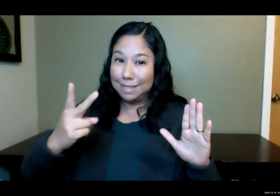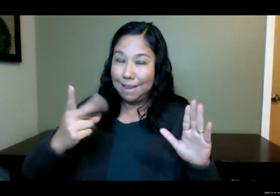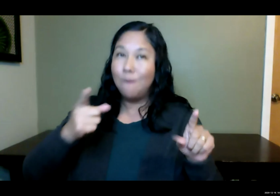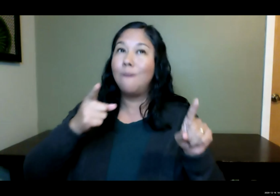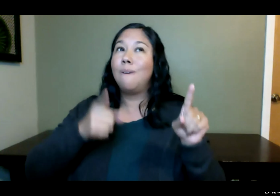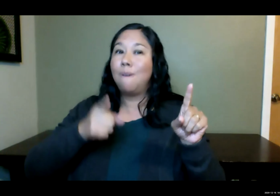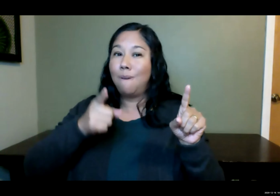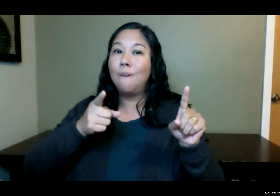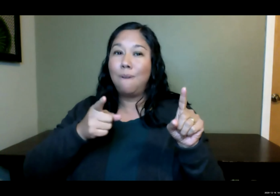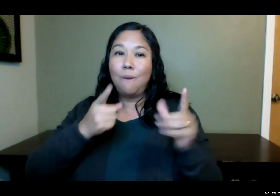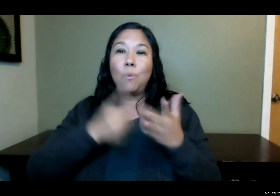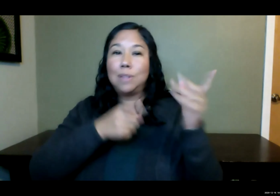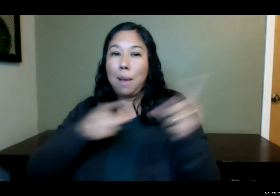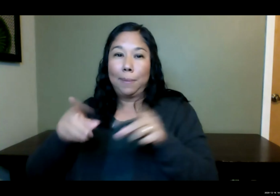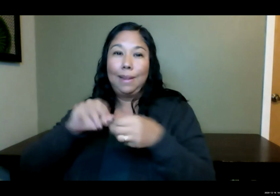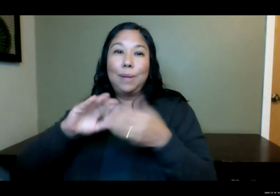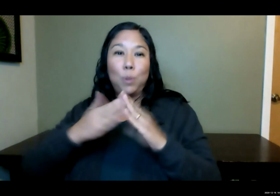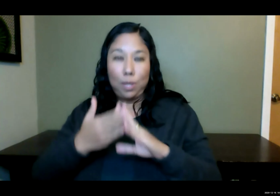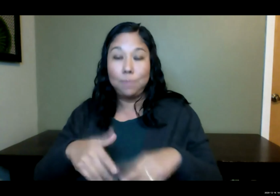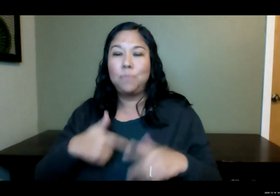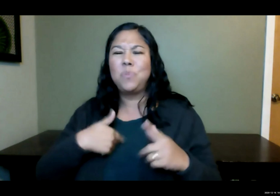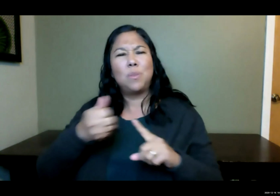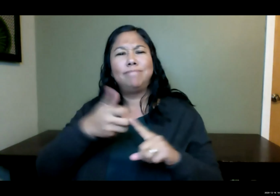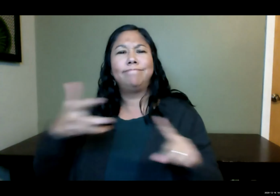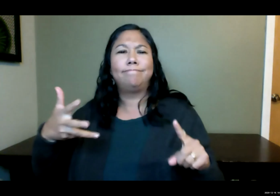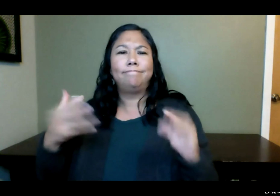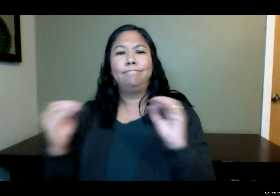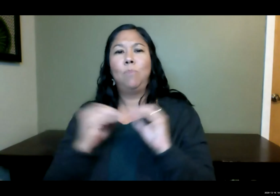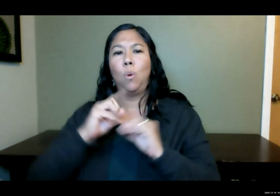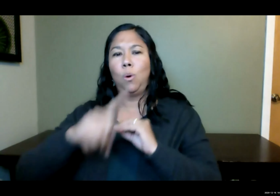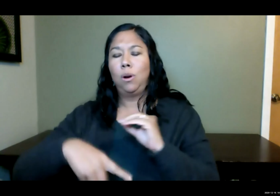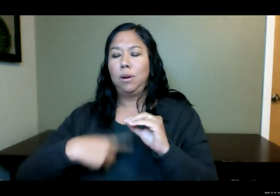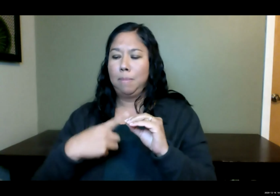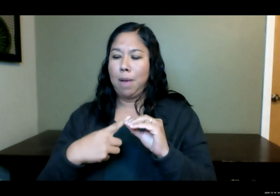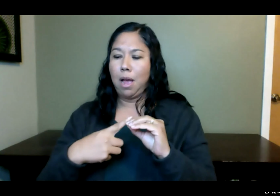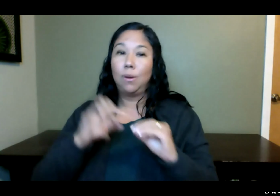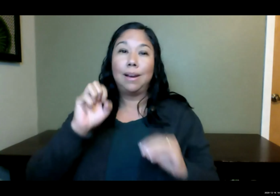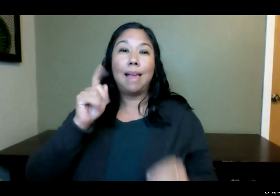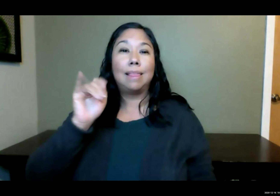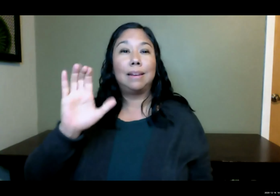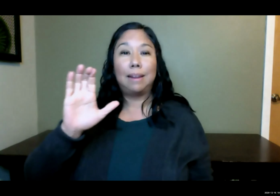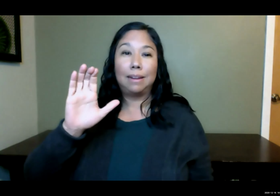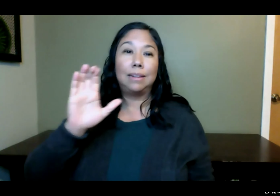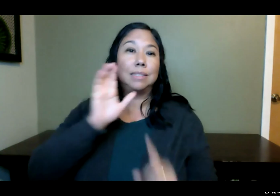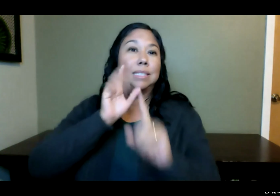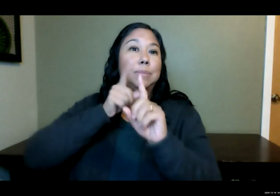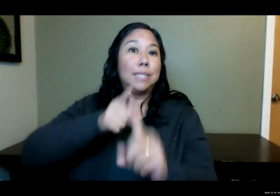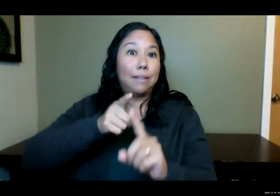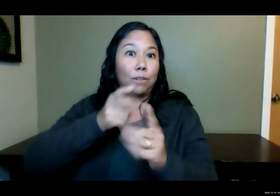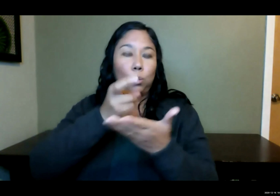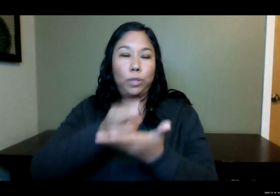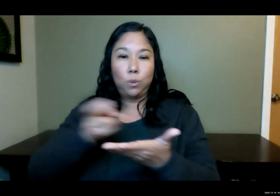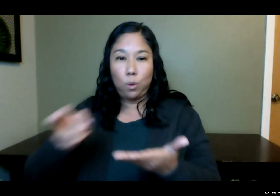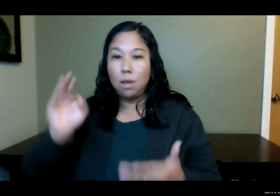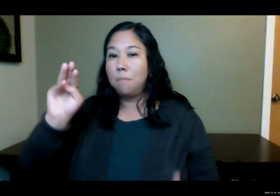communities. I also just wanted to, elaborate a little bit more with ethnic specific resources.